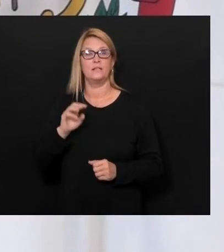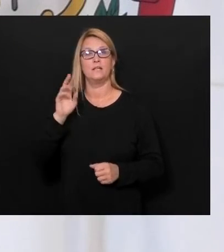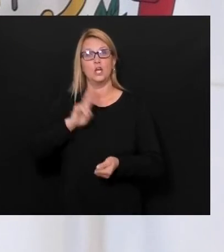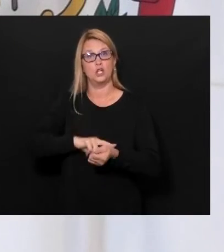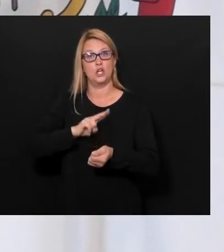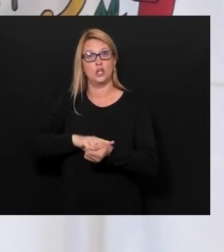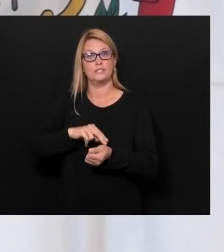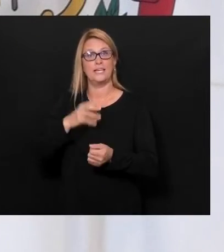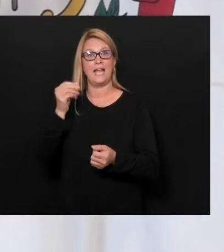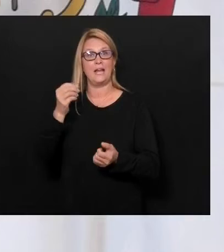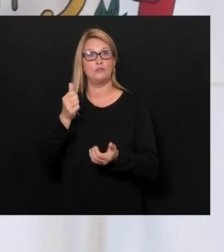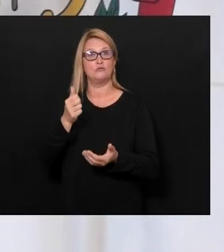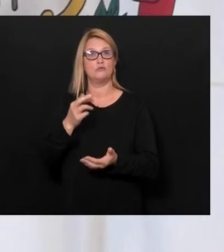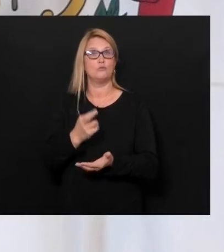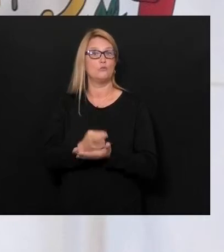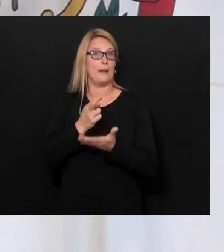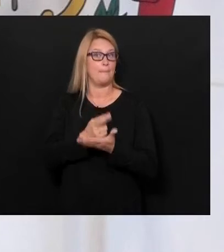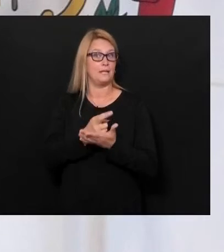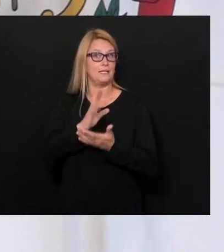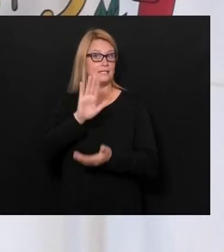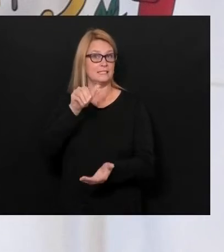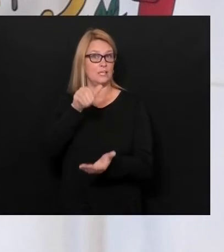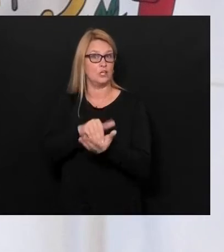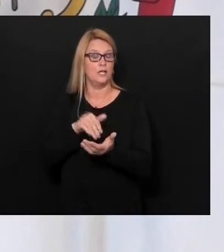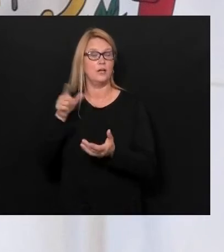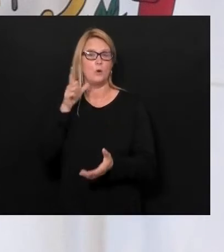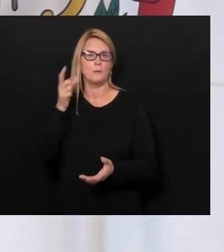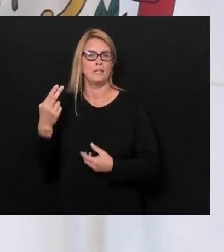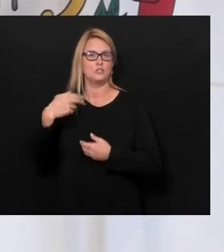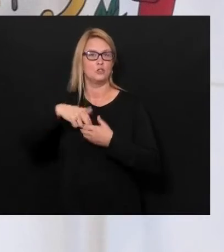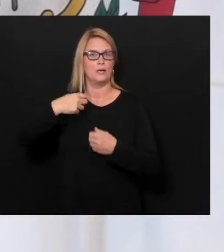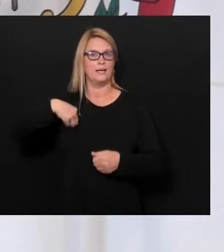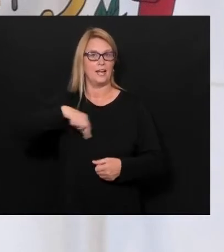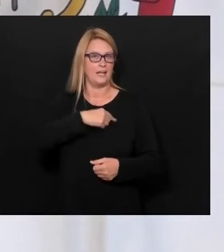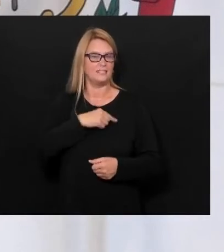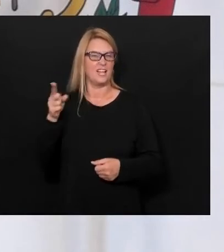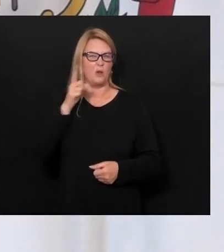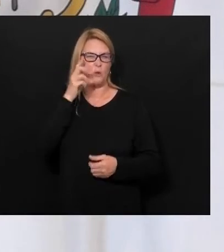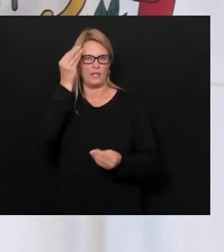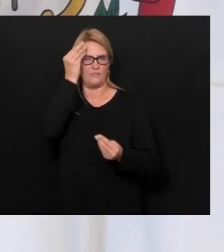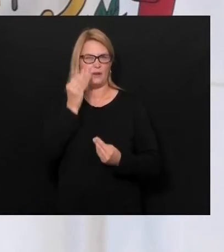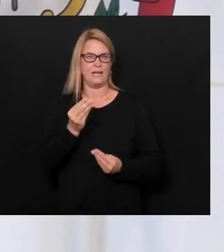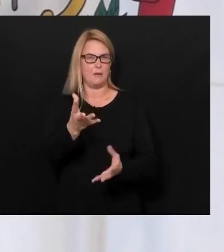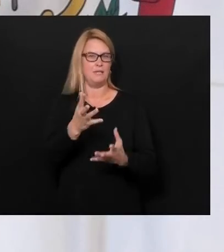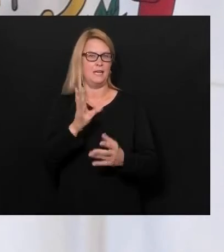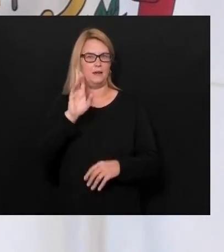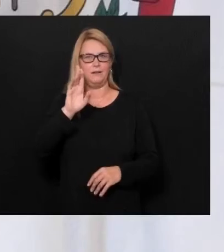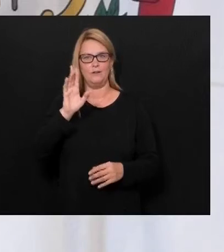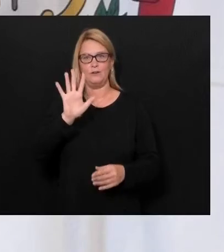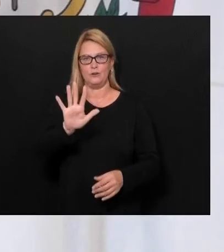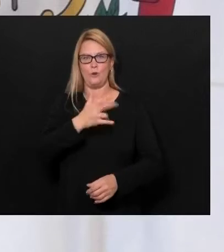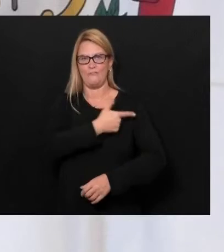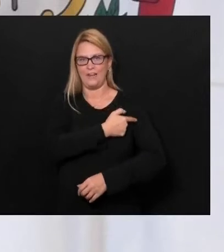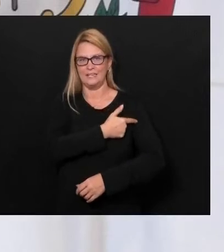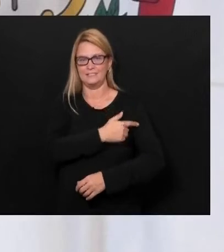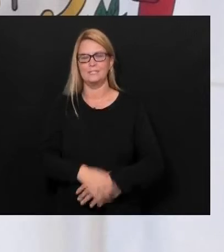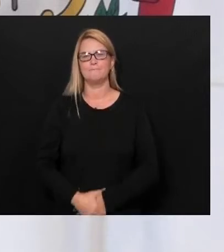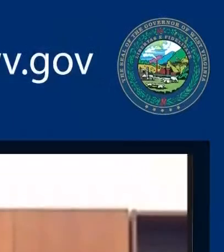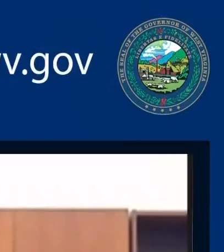AM/FM Nursing and Rehabilitation Centers and is joining us today. And Todd's going to give you an update on the vaccinations at your